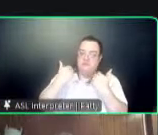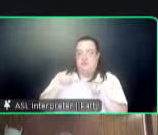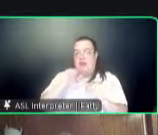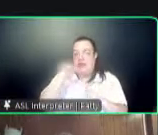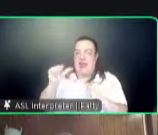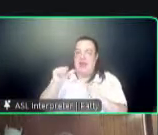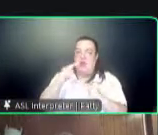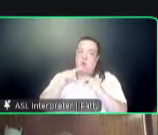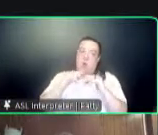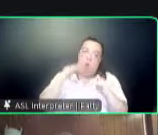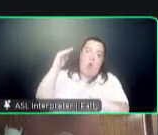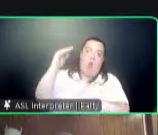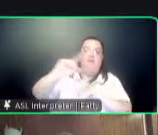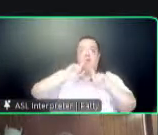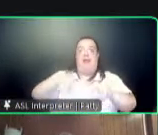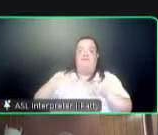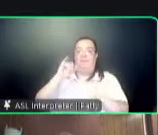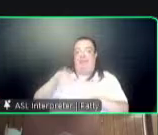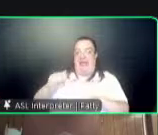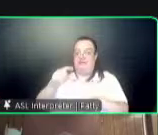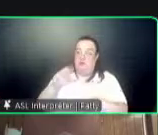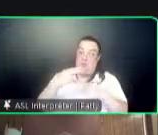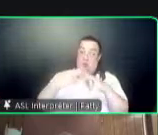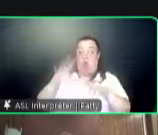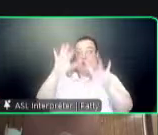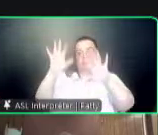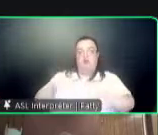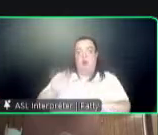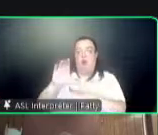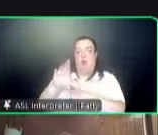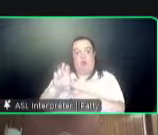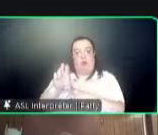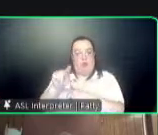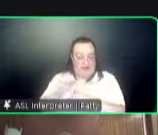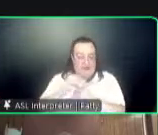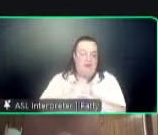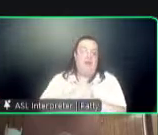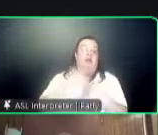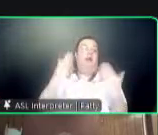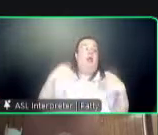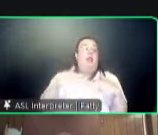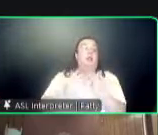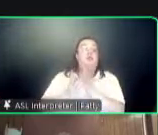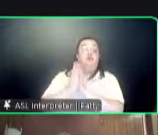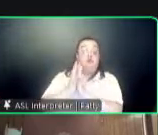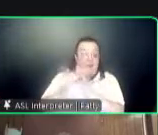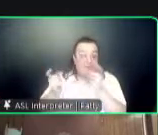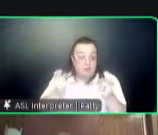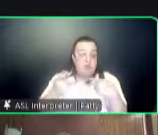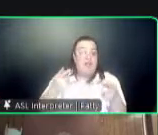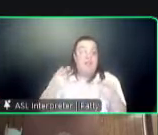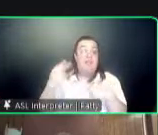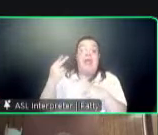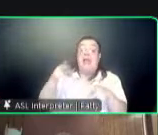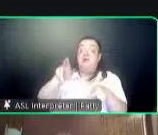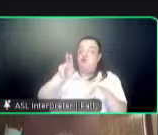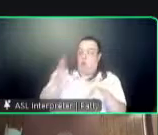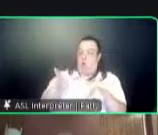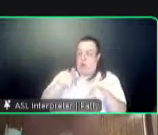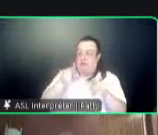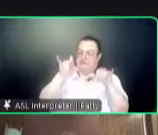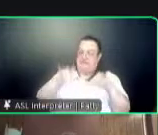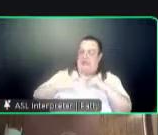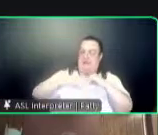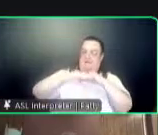the Snowcrete storm. Traffic control. So here we are remaining flat. The HUR is tied to